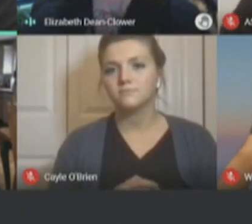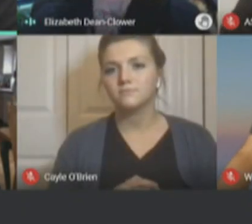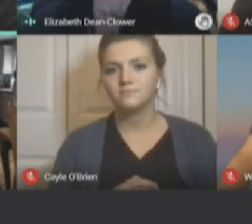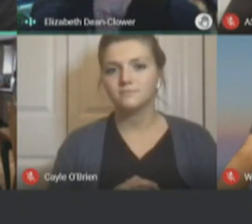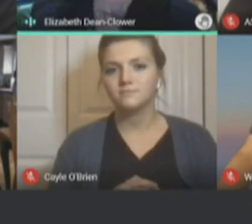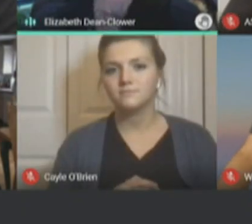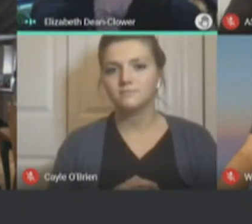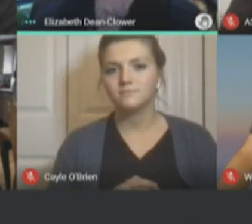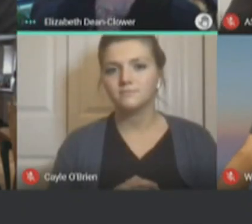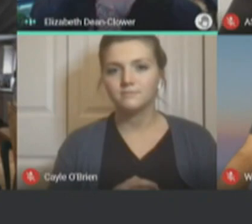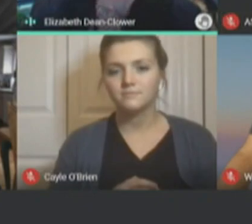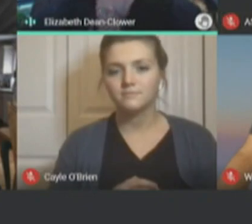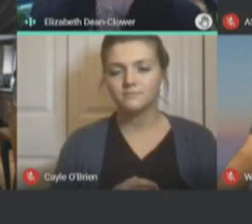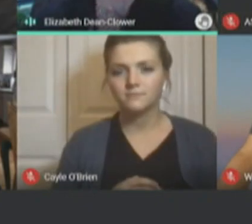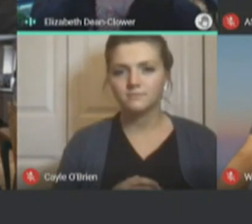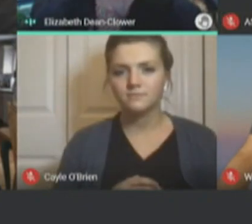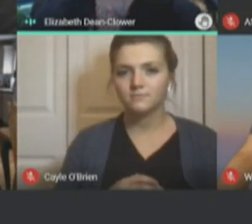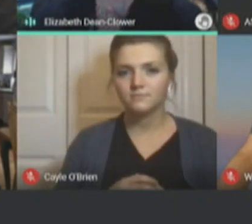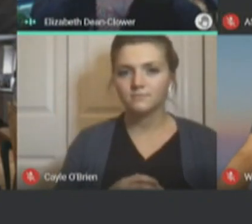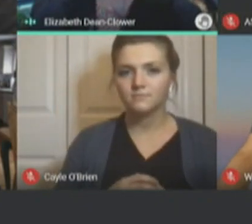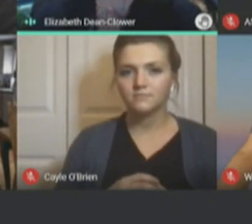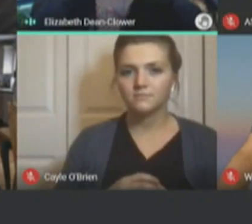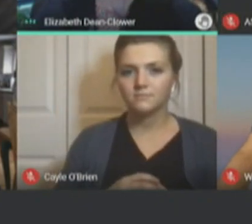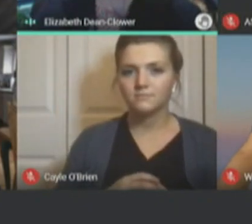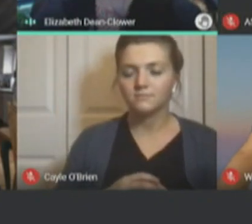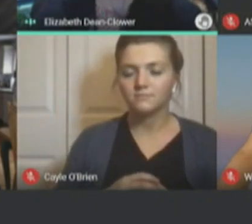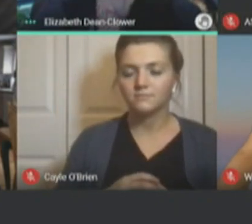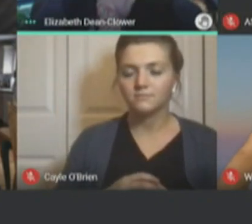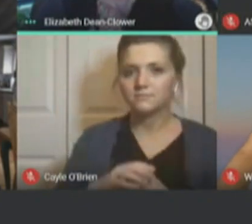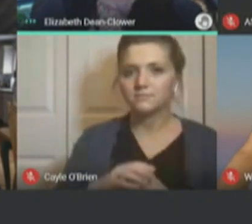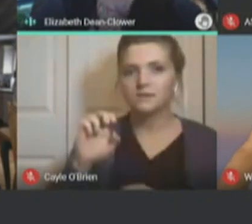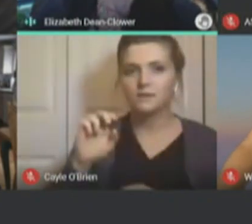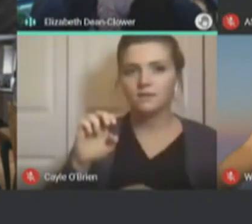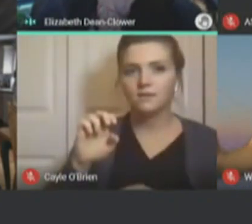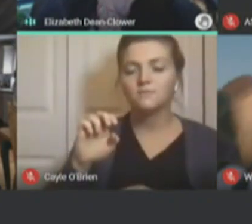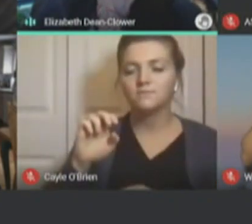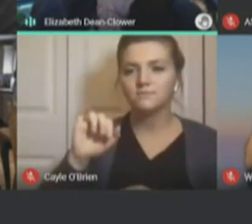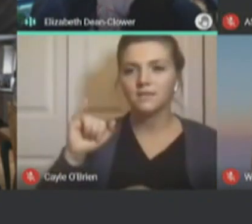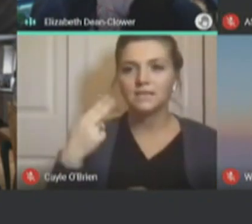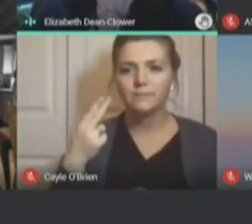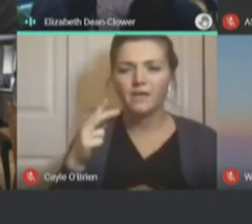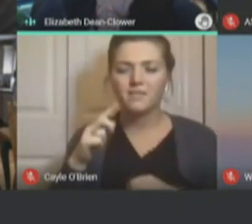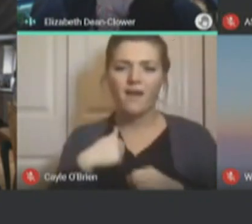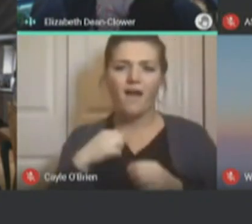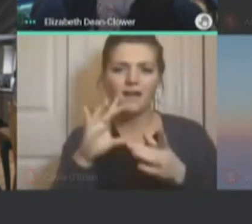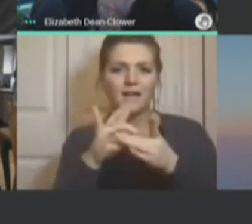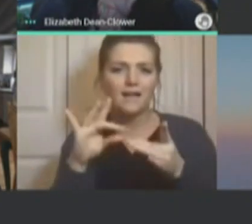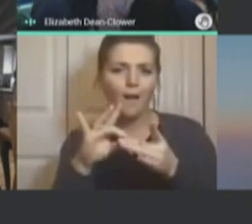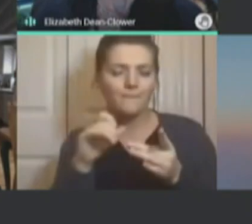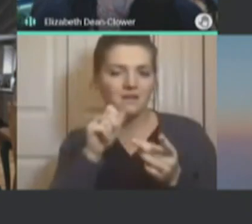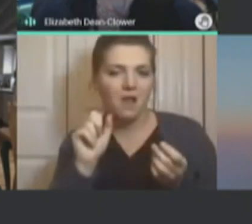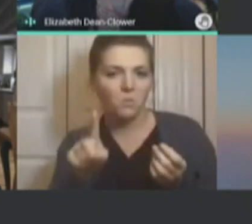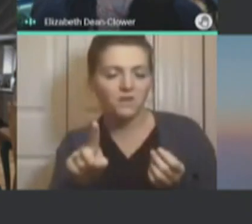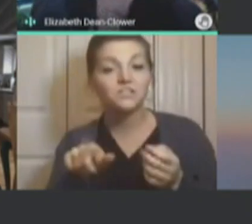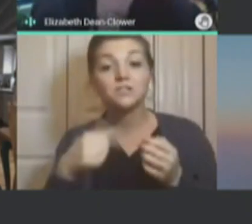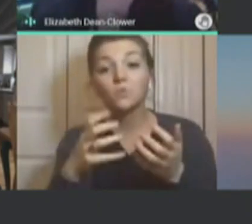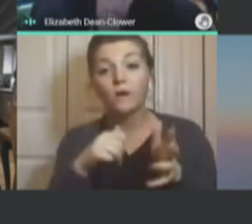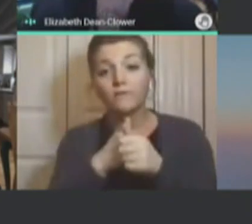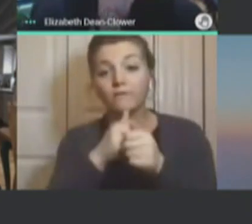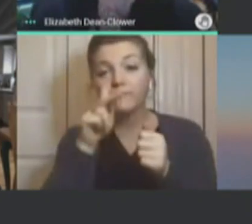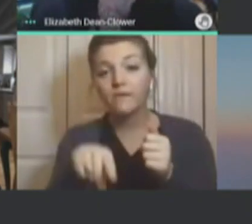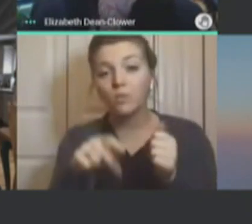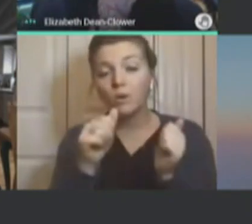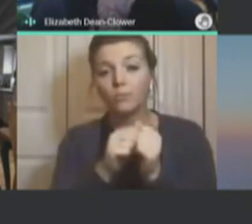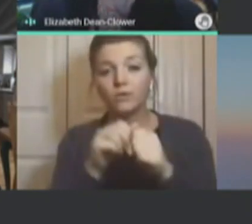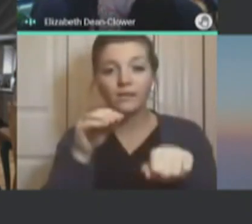I guess this is more of a comment than a question. I just wanted to follow up to the advisory board